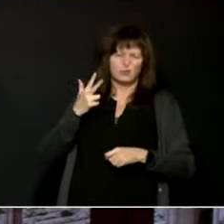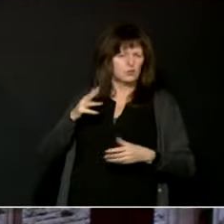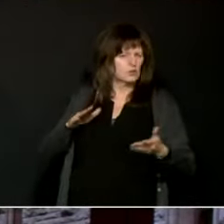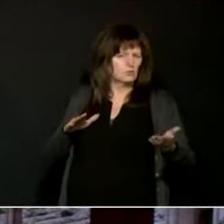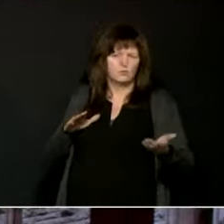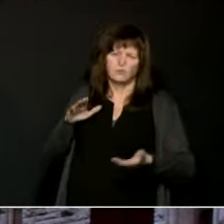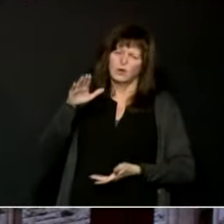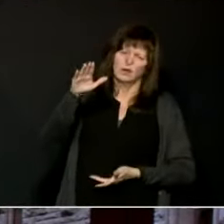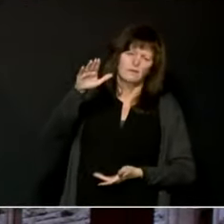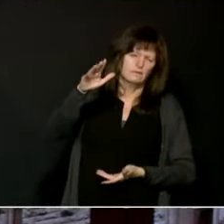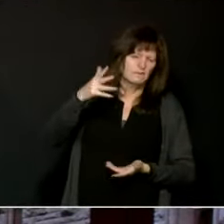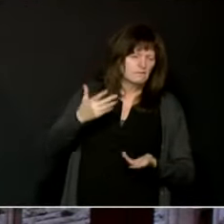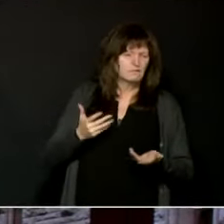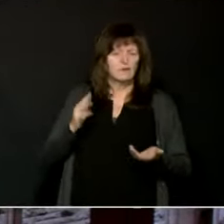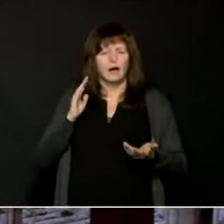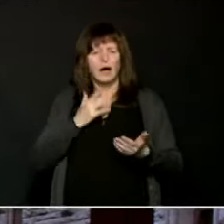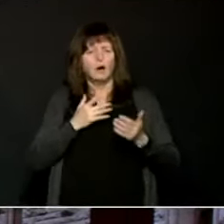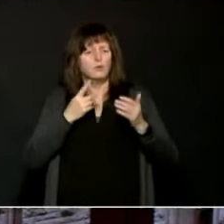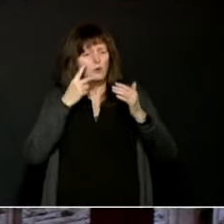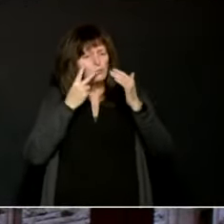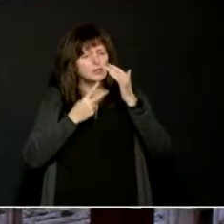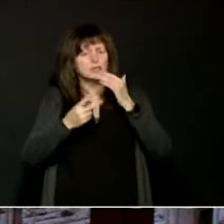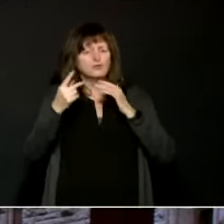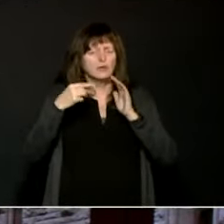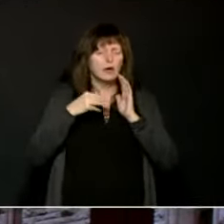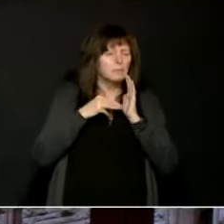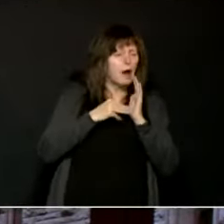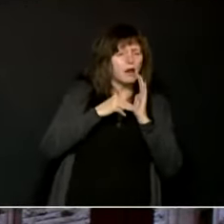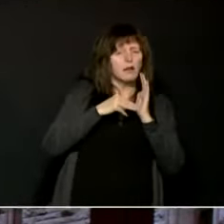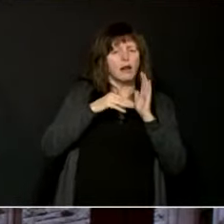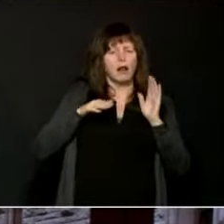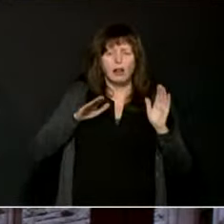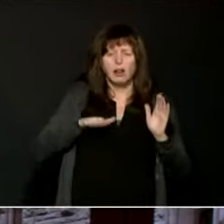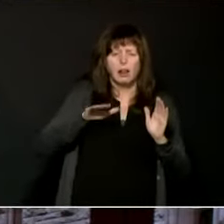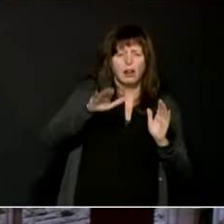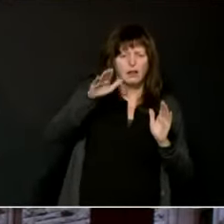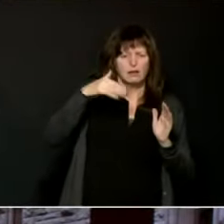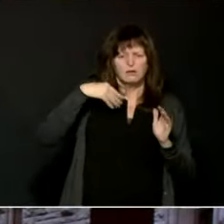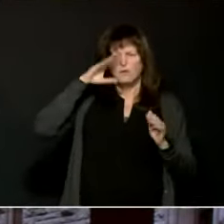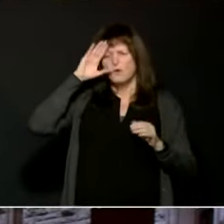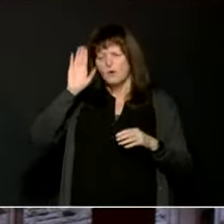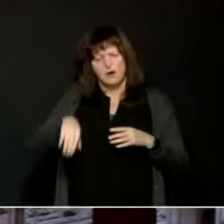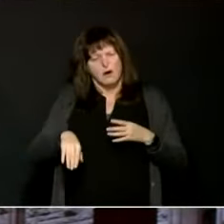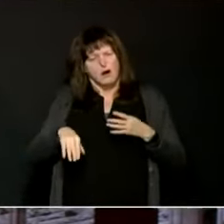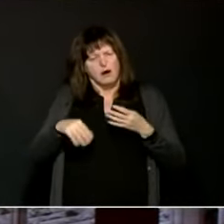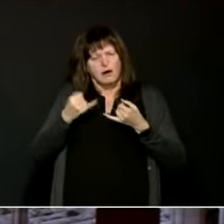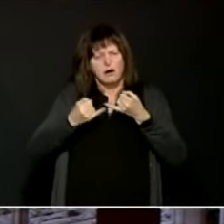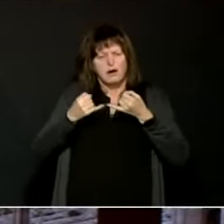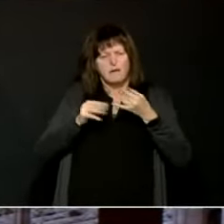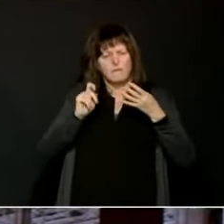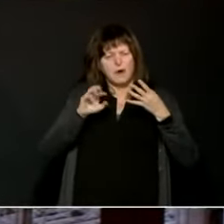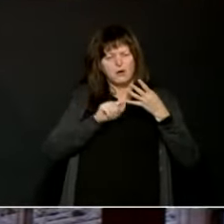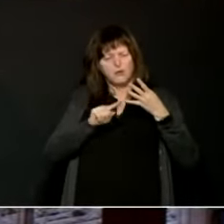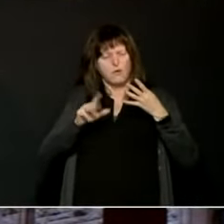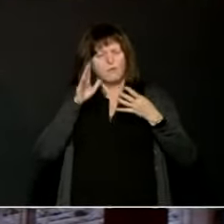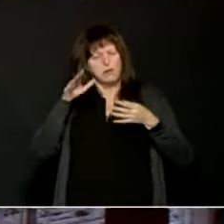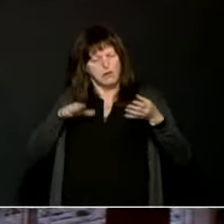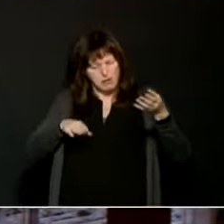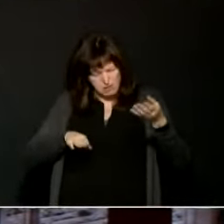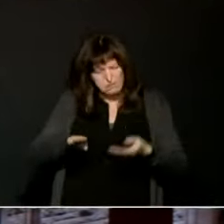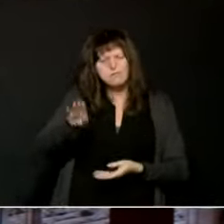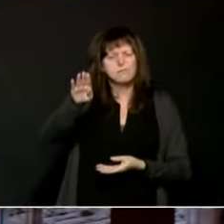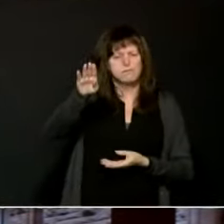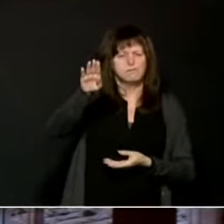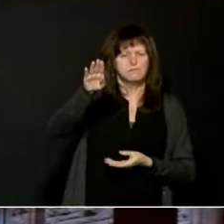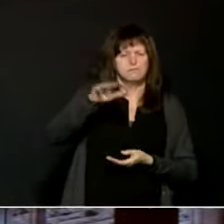this transition in the end of March, more and peaking sometime in the first week of